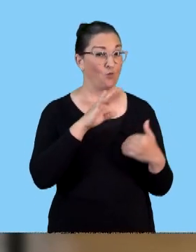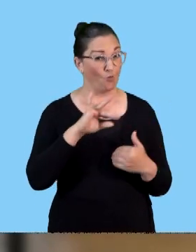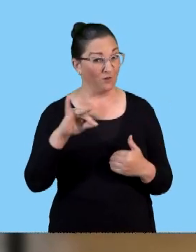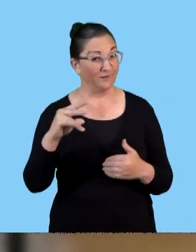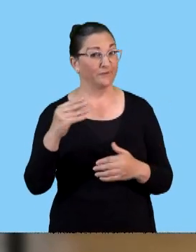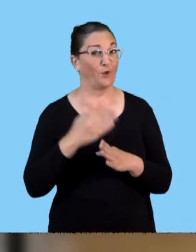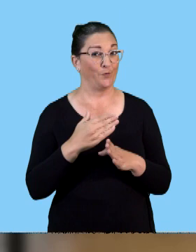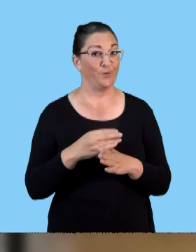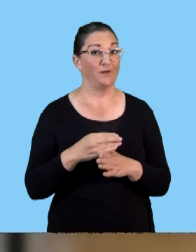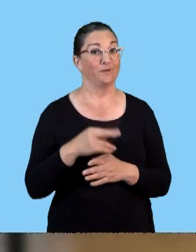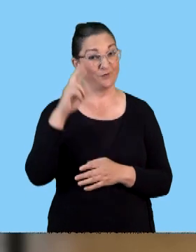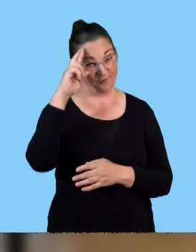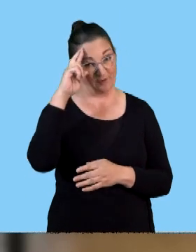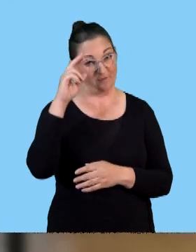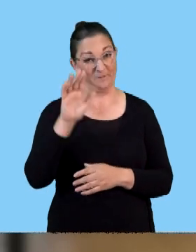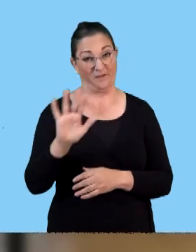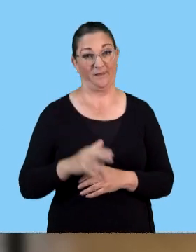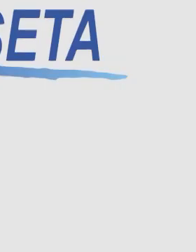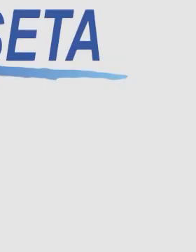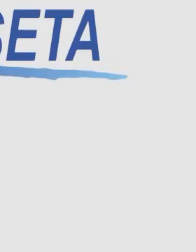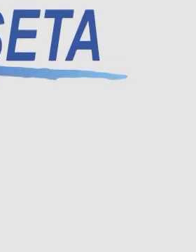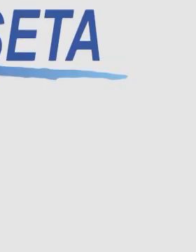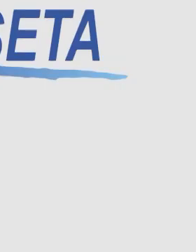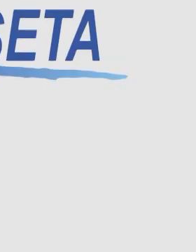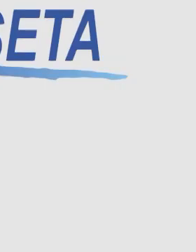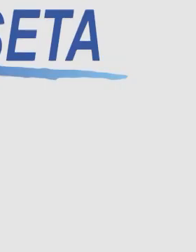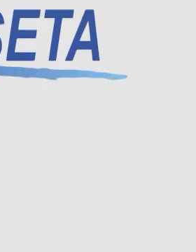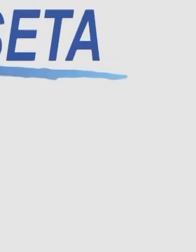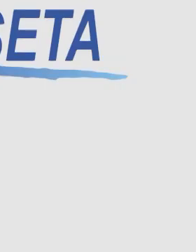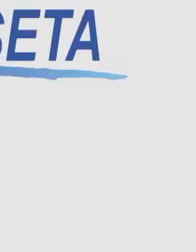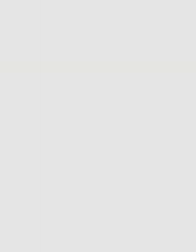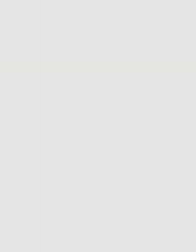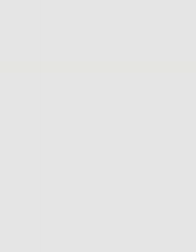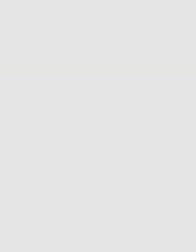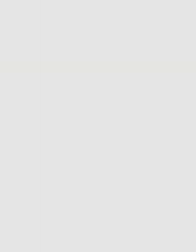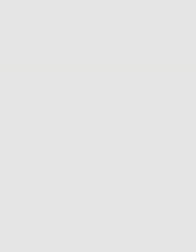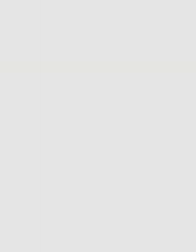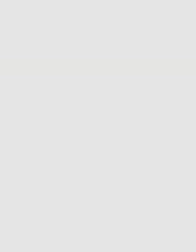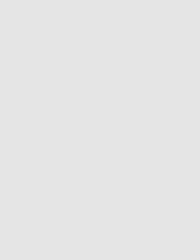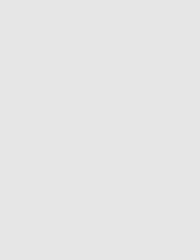to work every day. Goodbye.